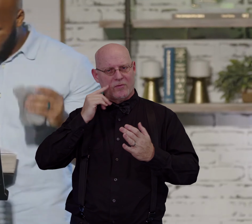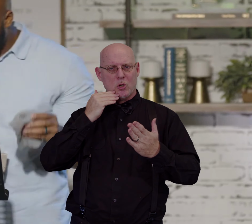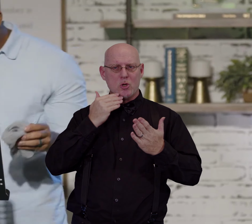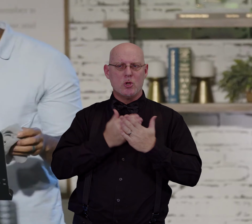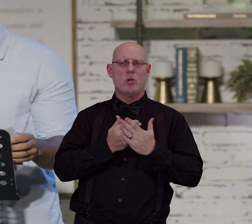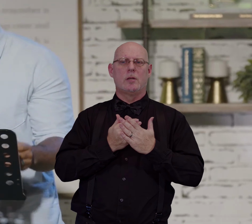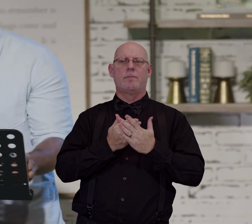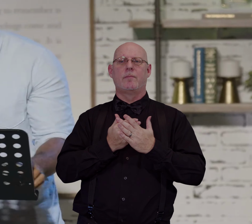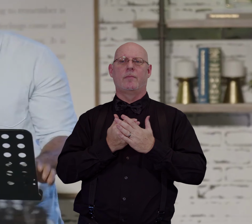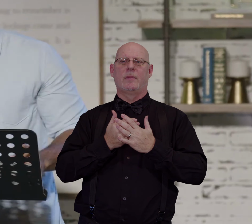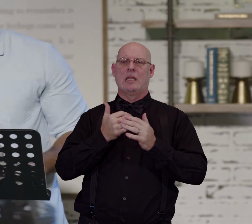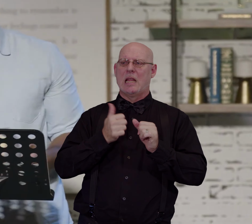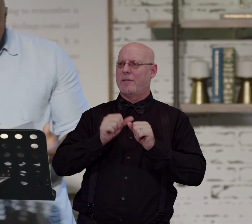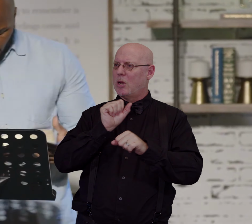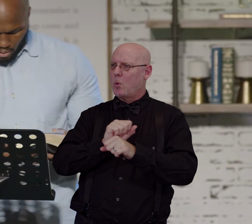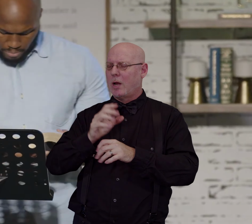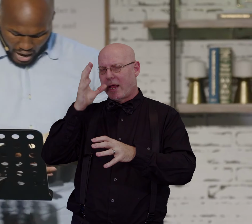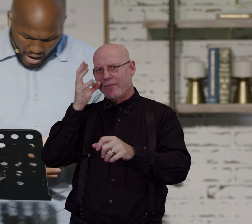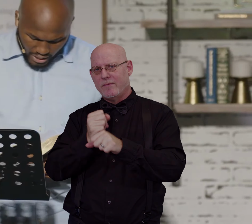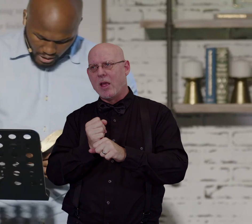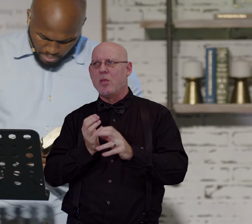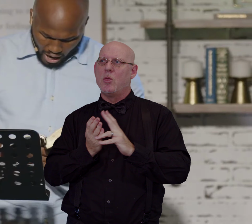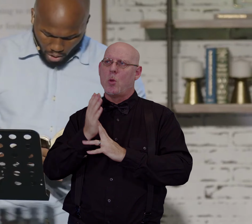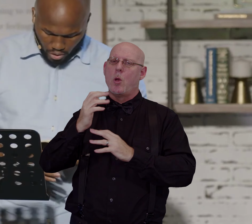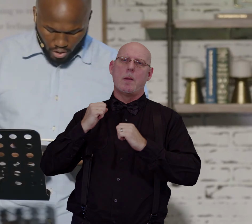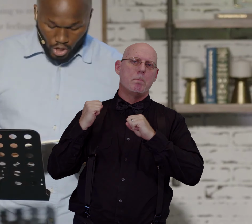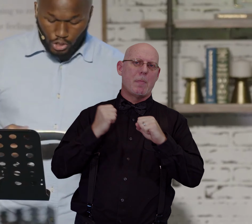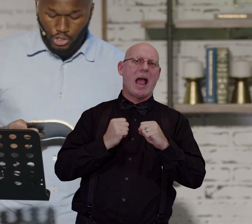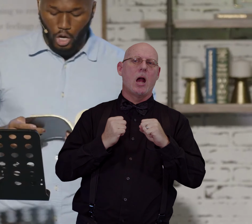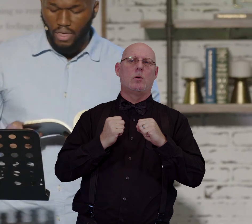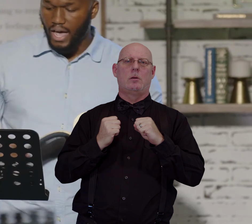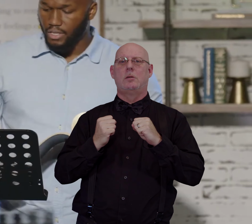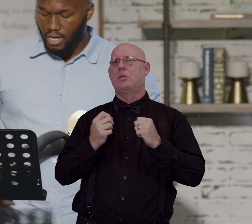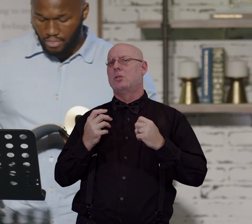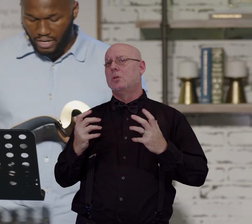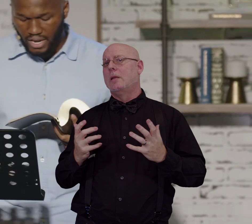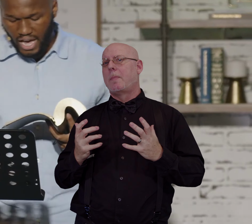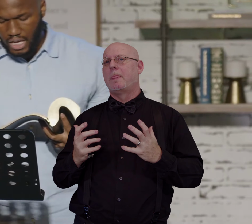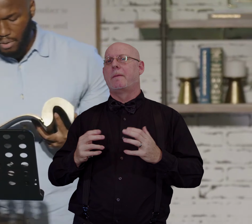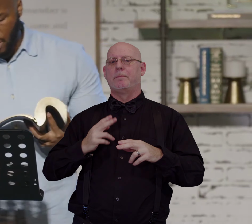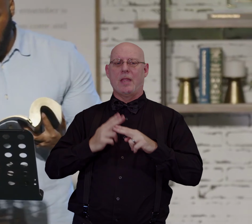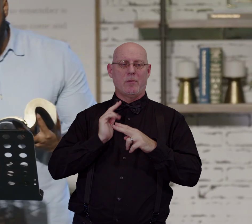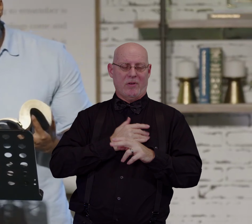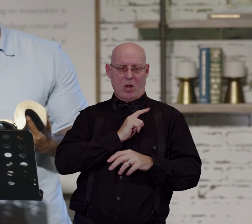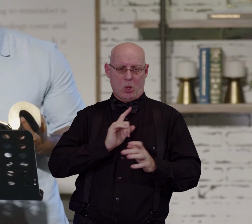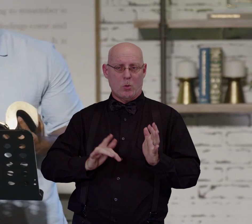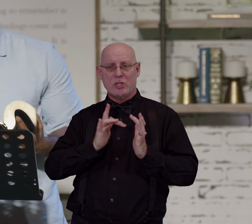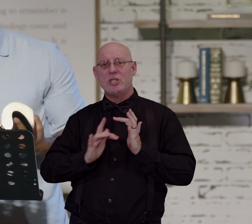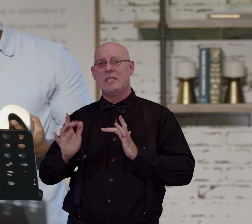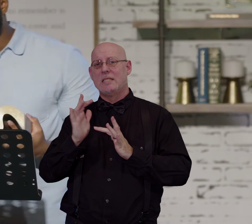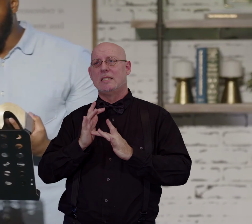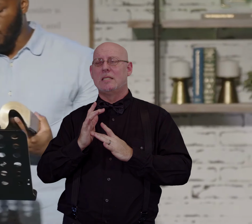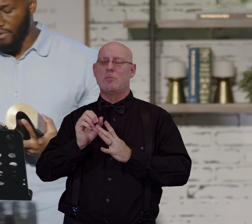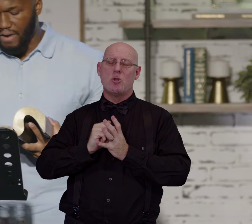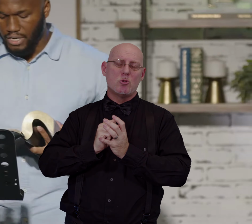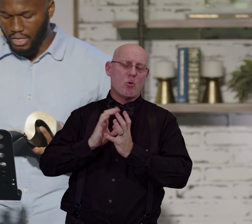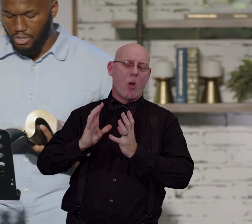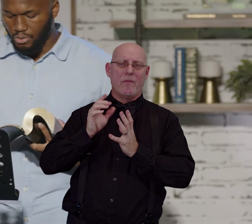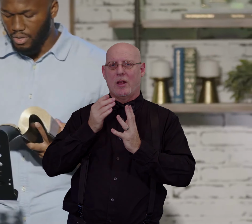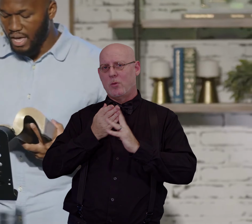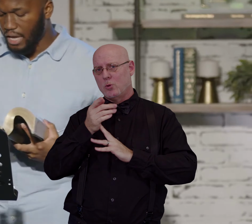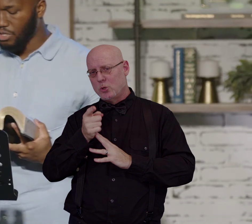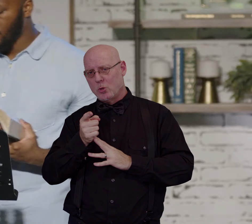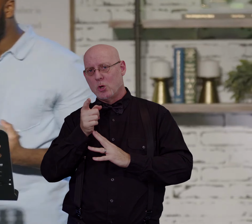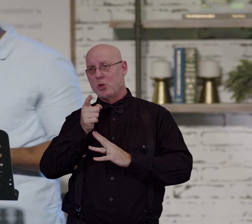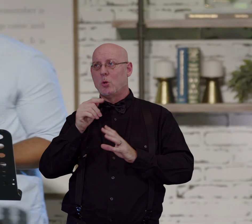good and every work of faith by his power, so that the name of our Lord Jesus may be glorified in